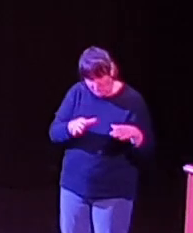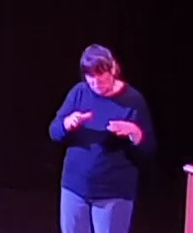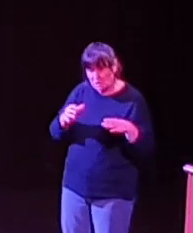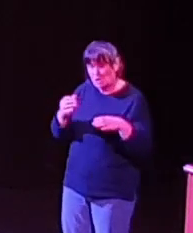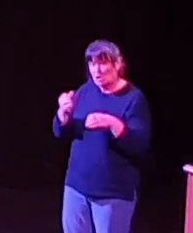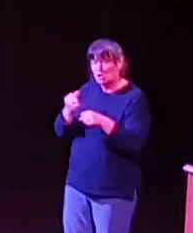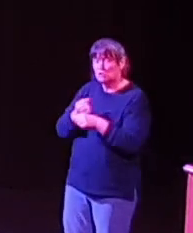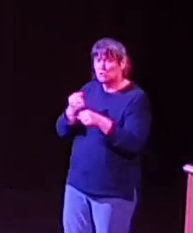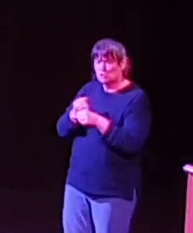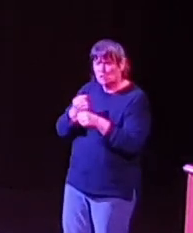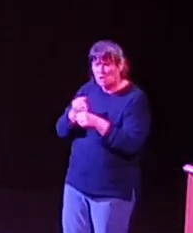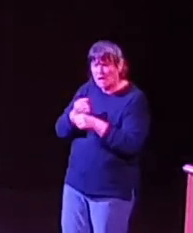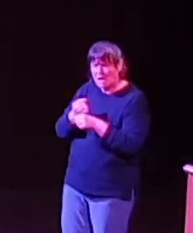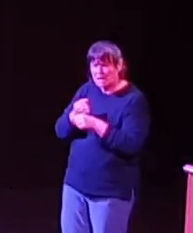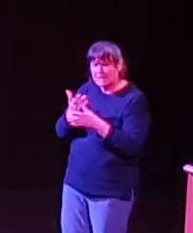small unit, what they call